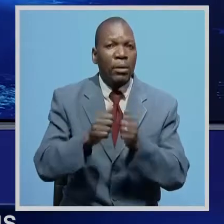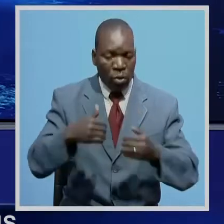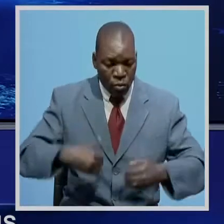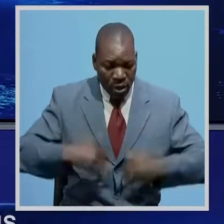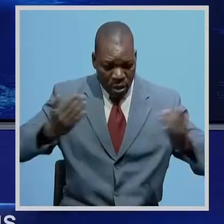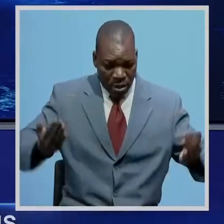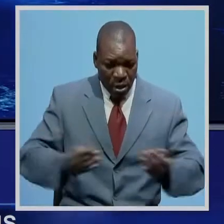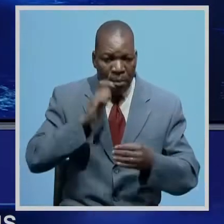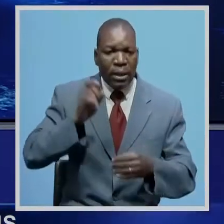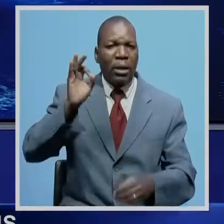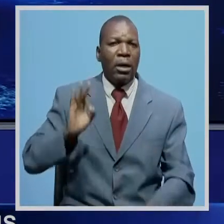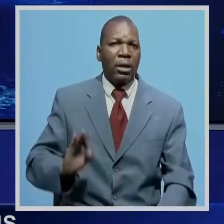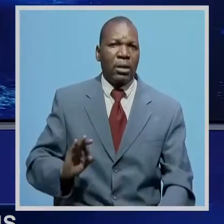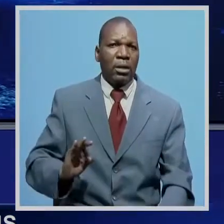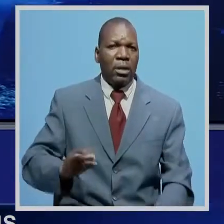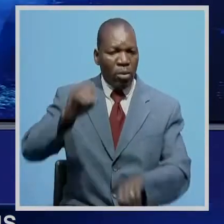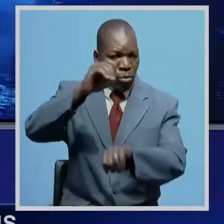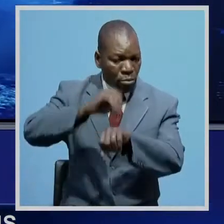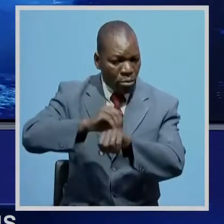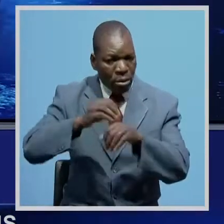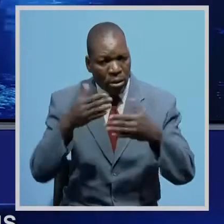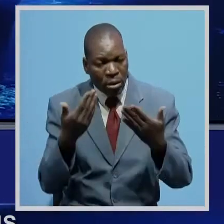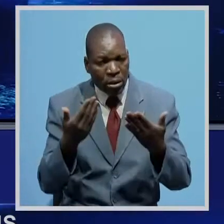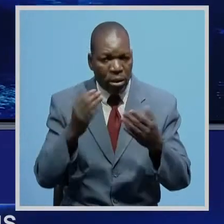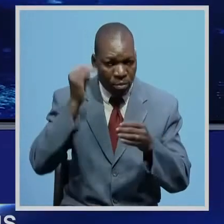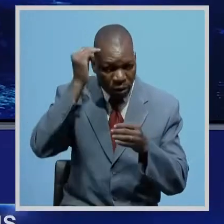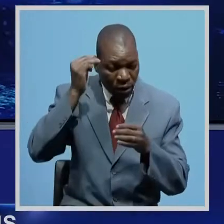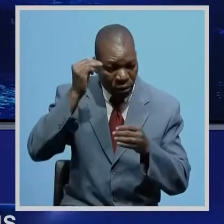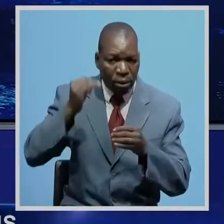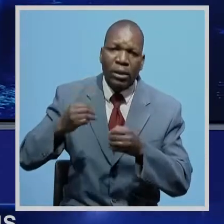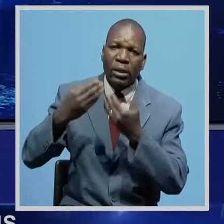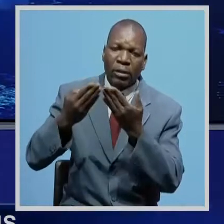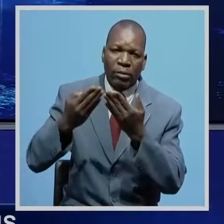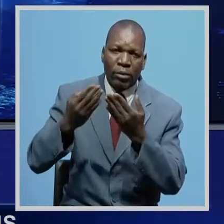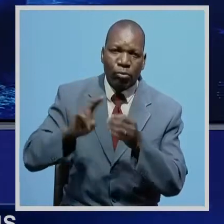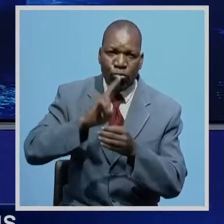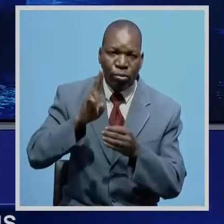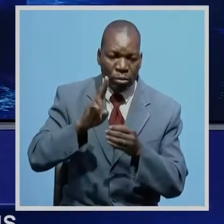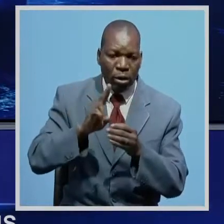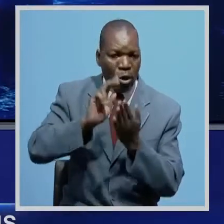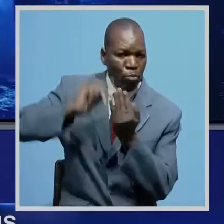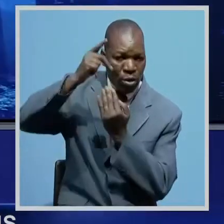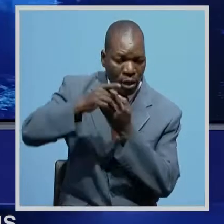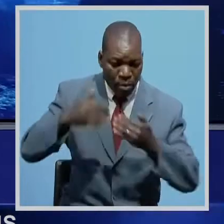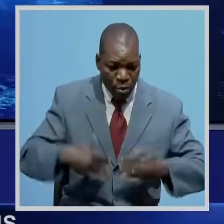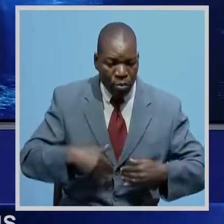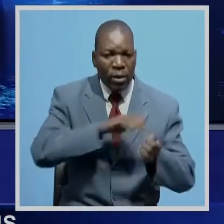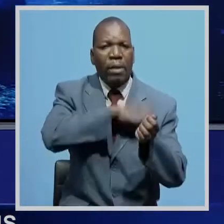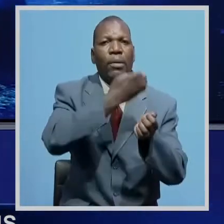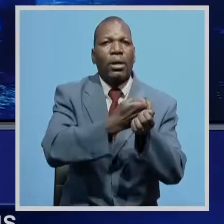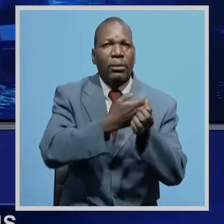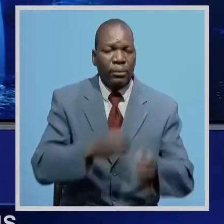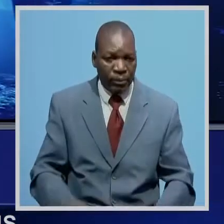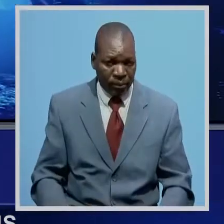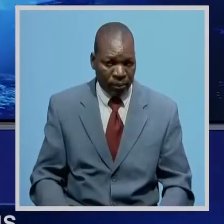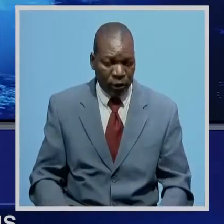youths to take advantage of the opportunities provided by the ministry through the Youth Empowerment Program. Speaking